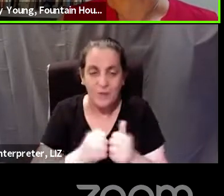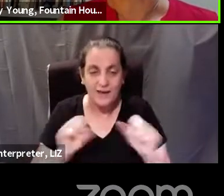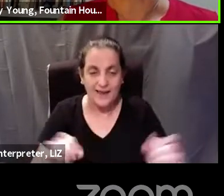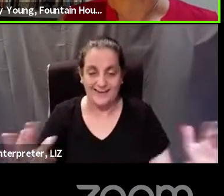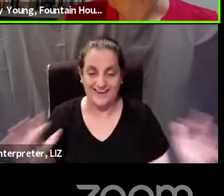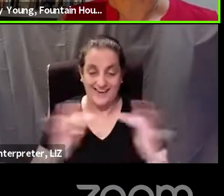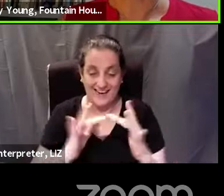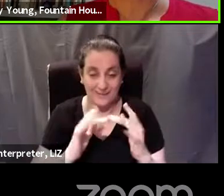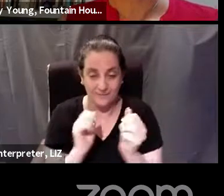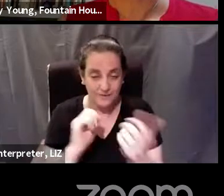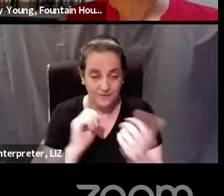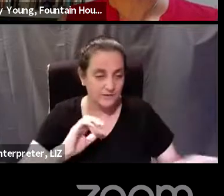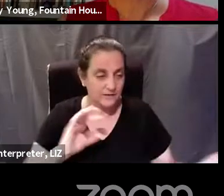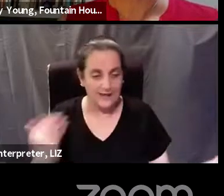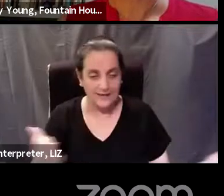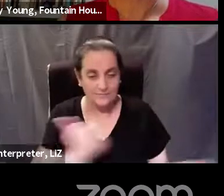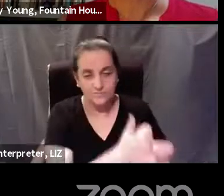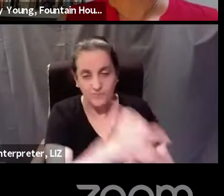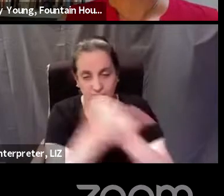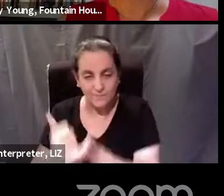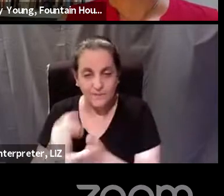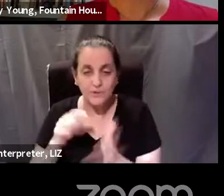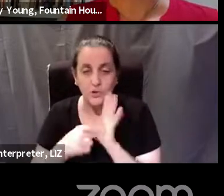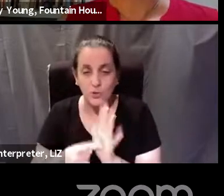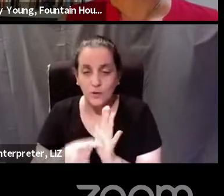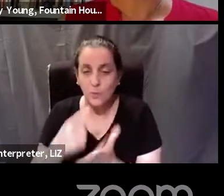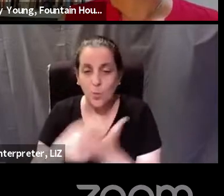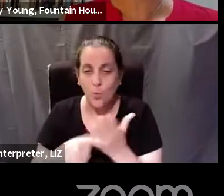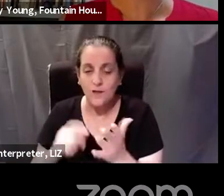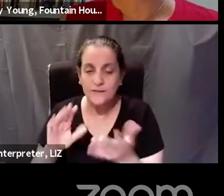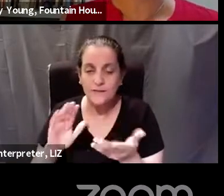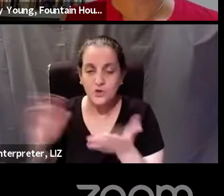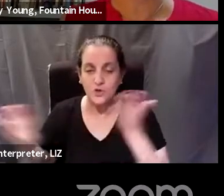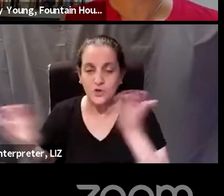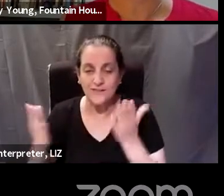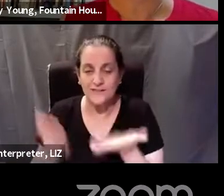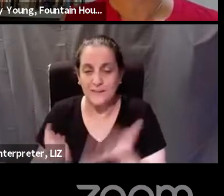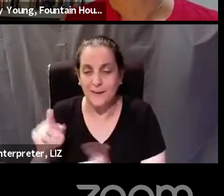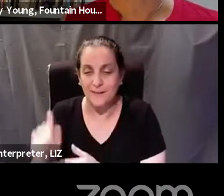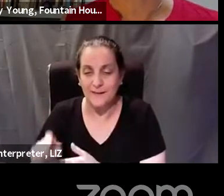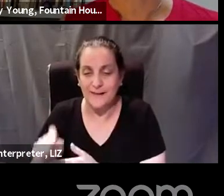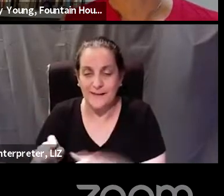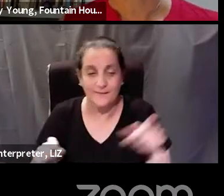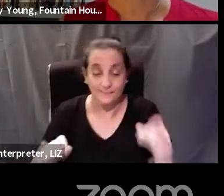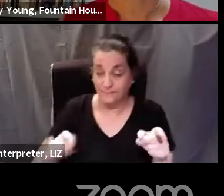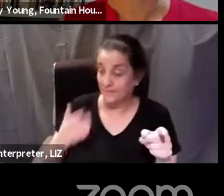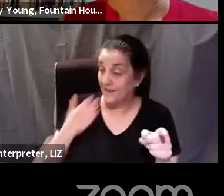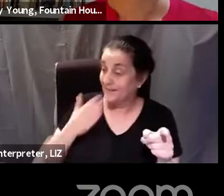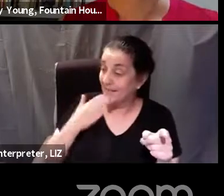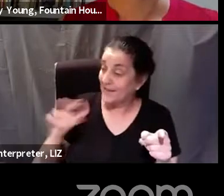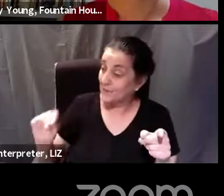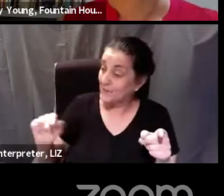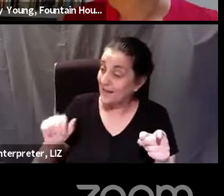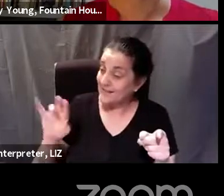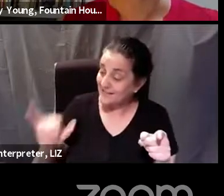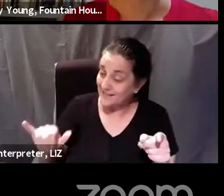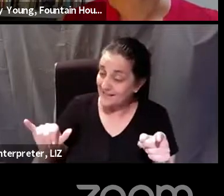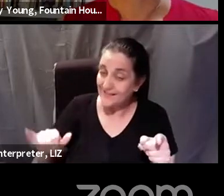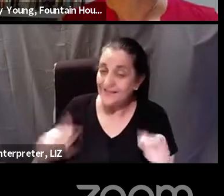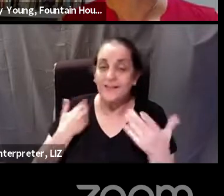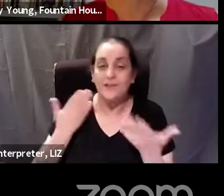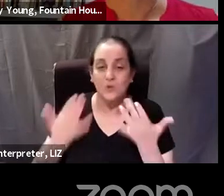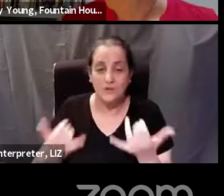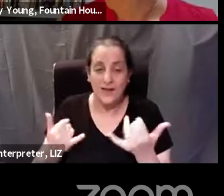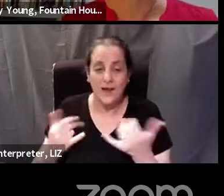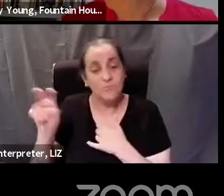services that they need. Thank you very much, Nancy. And that provides a very nice segue into the work that